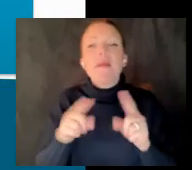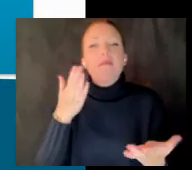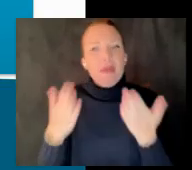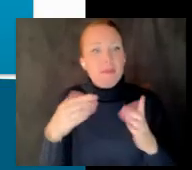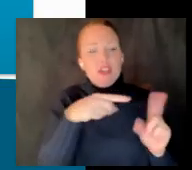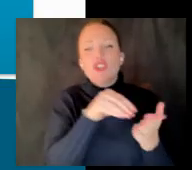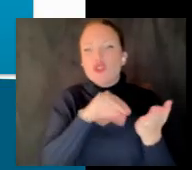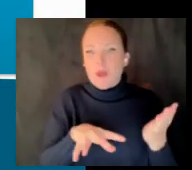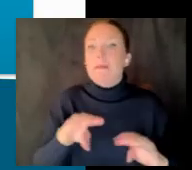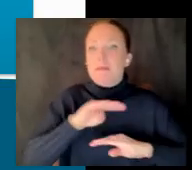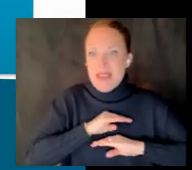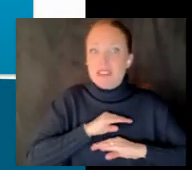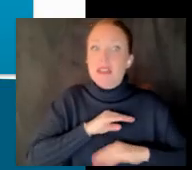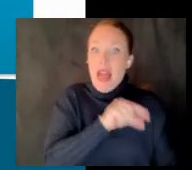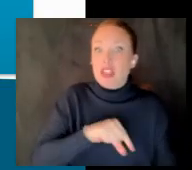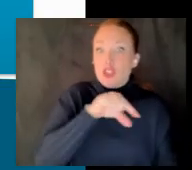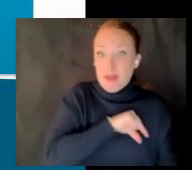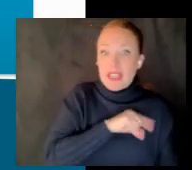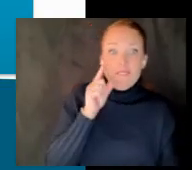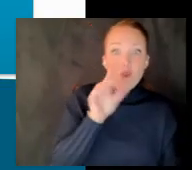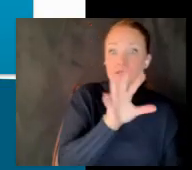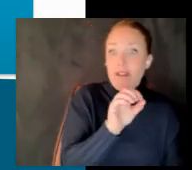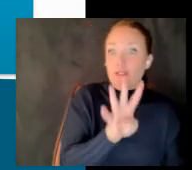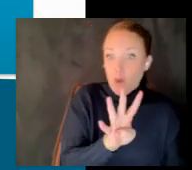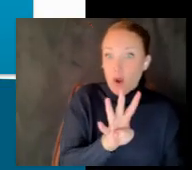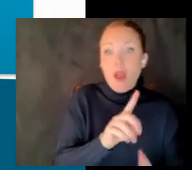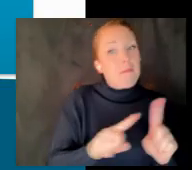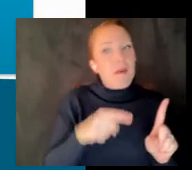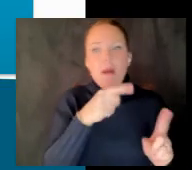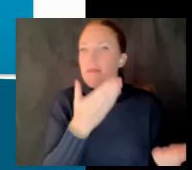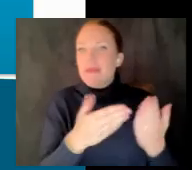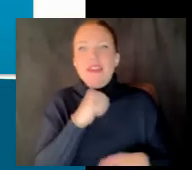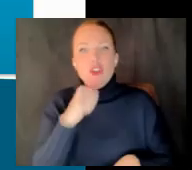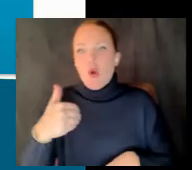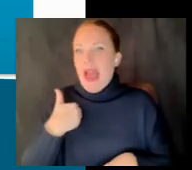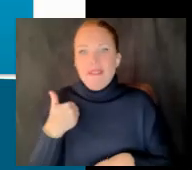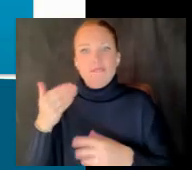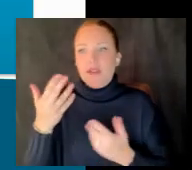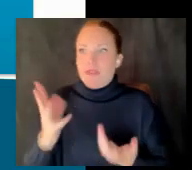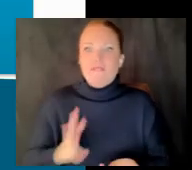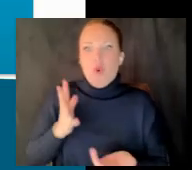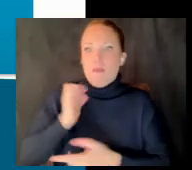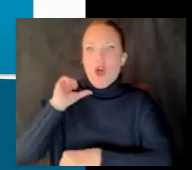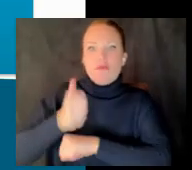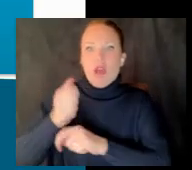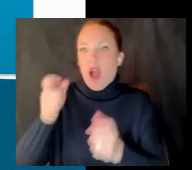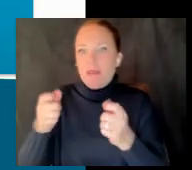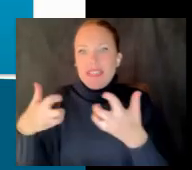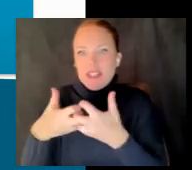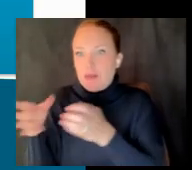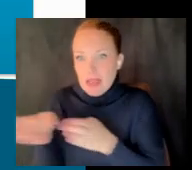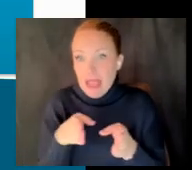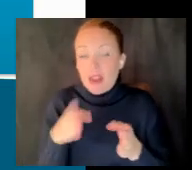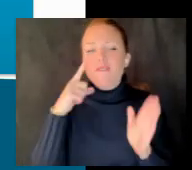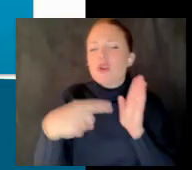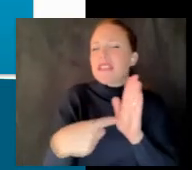eligibility requirements of Section 504, but not possess a formal accommodation plan. This situation occurs when the